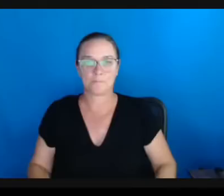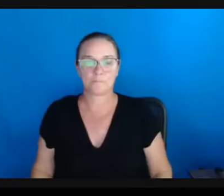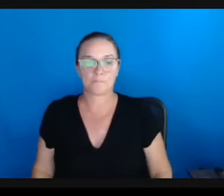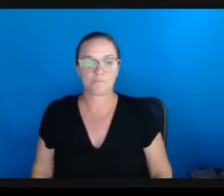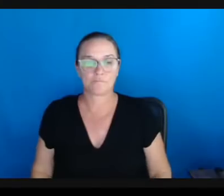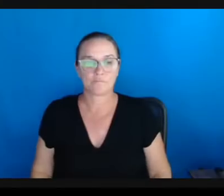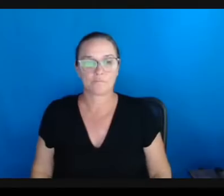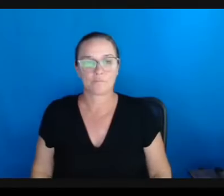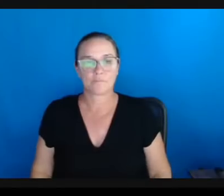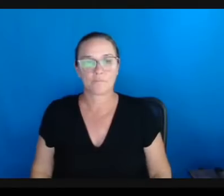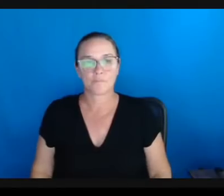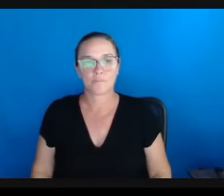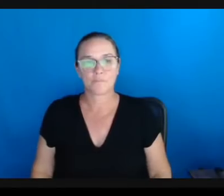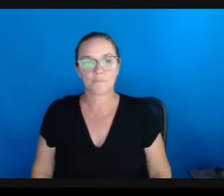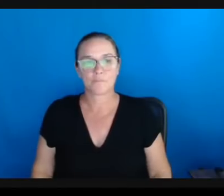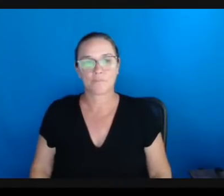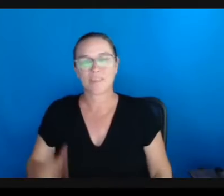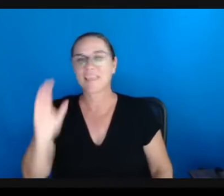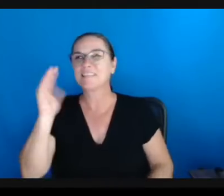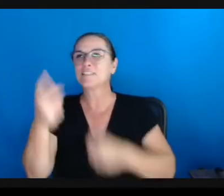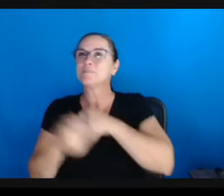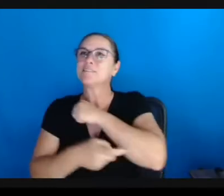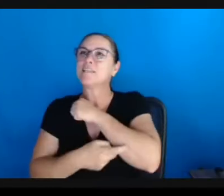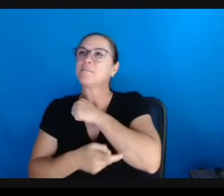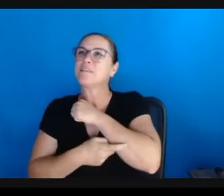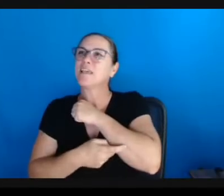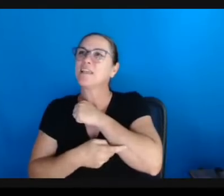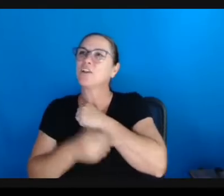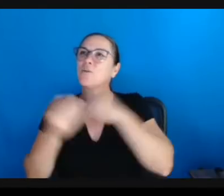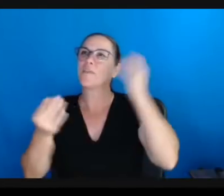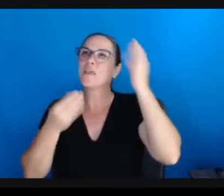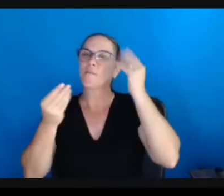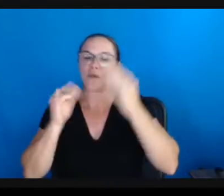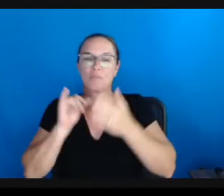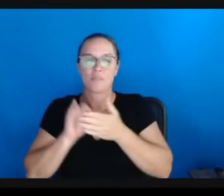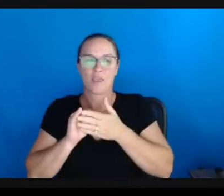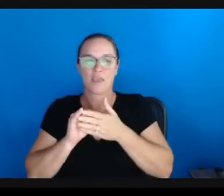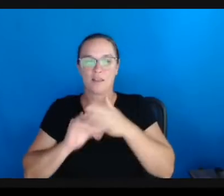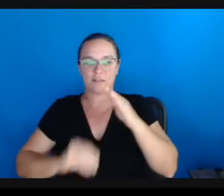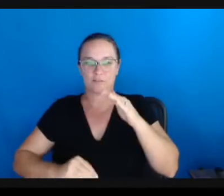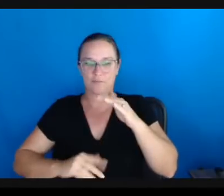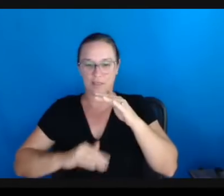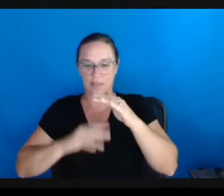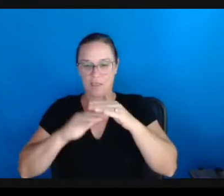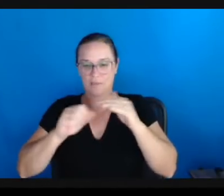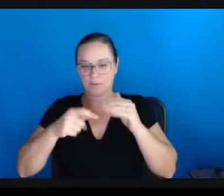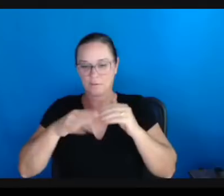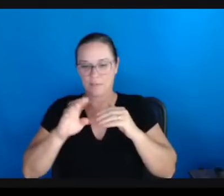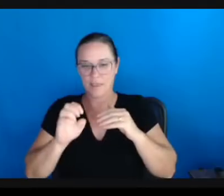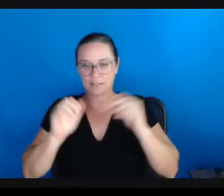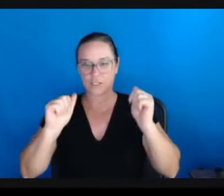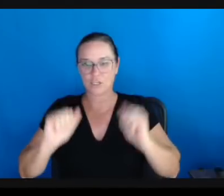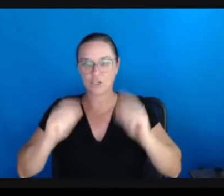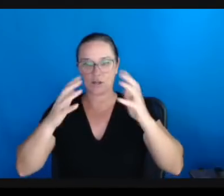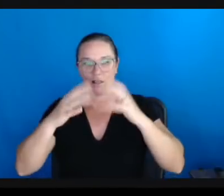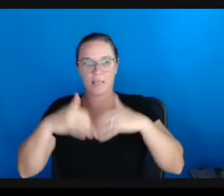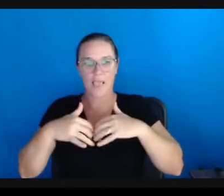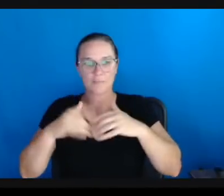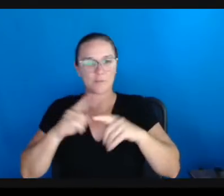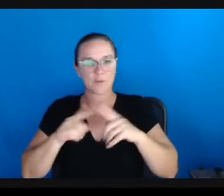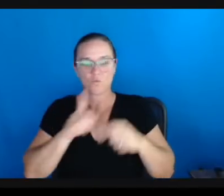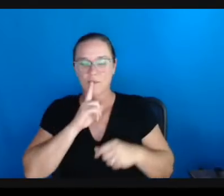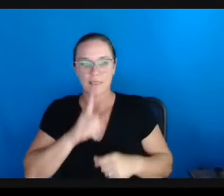So it seems tempting to think of all that stuff as like filling a space that could collapse into, but